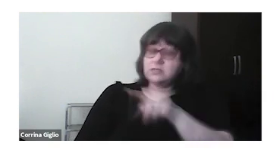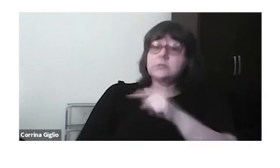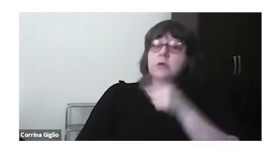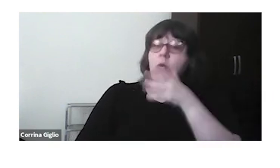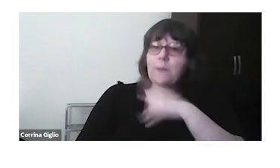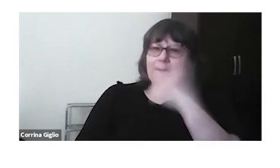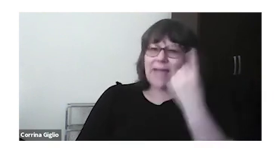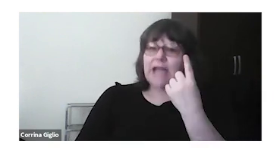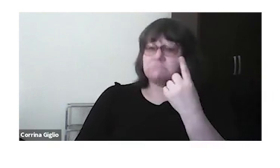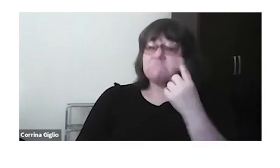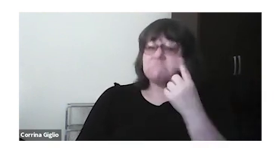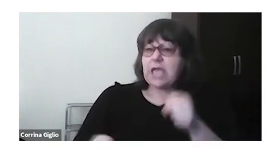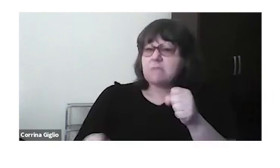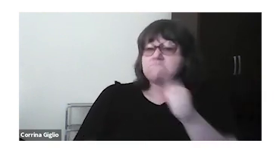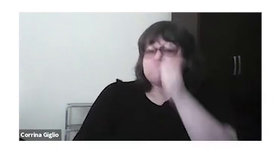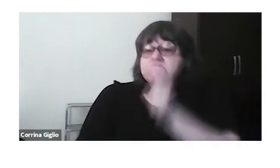women.